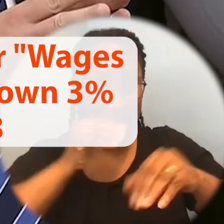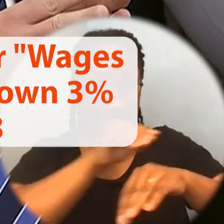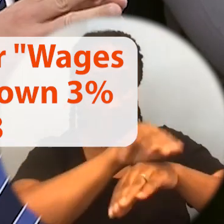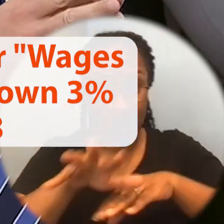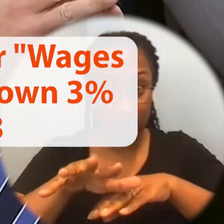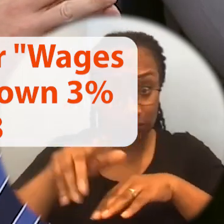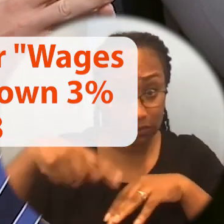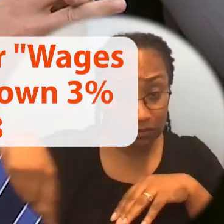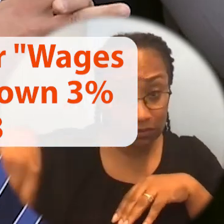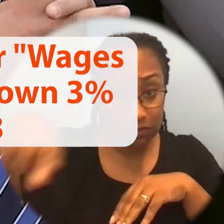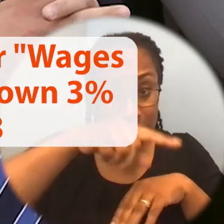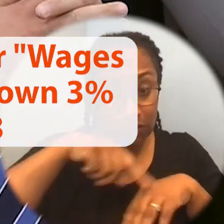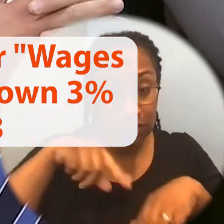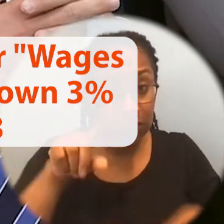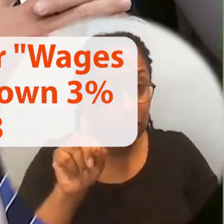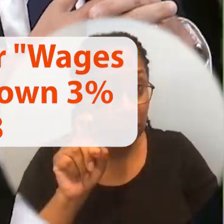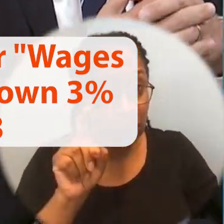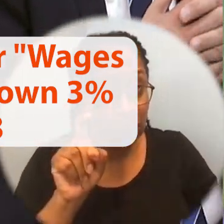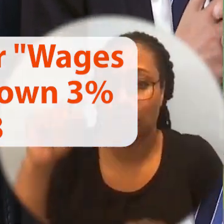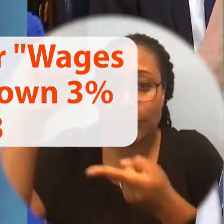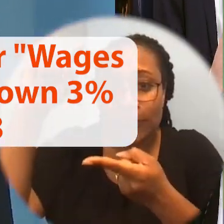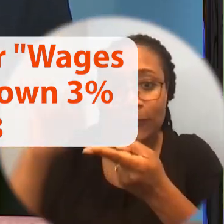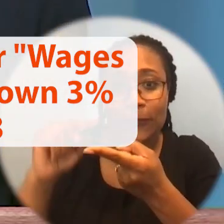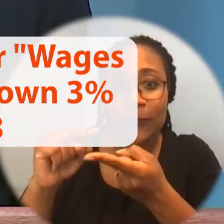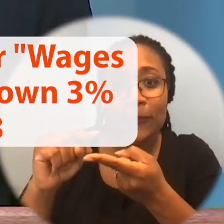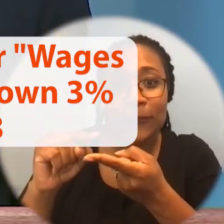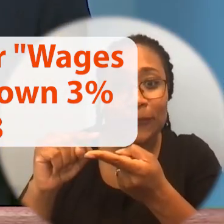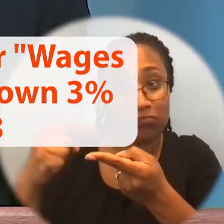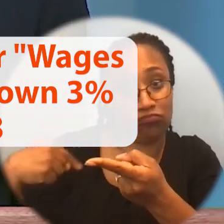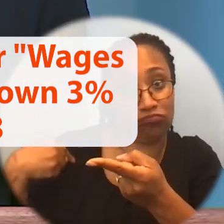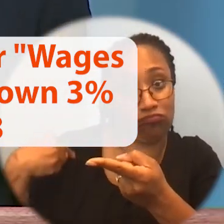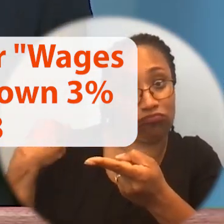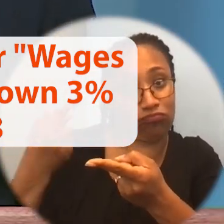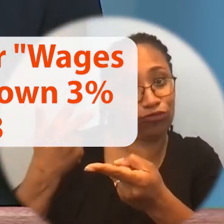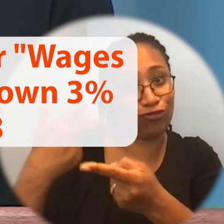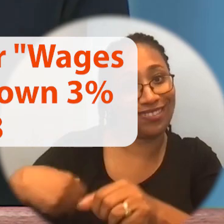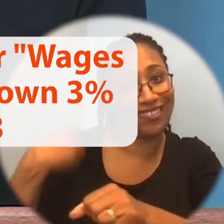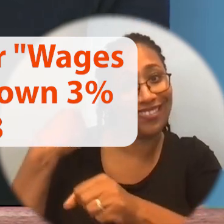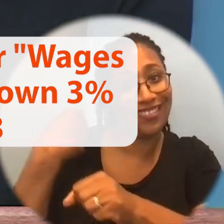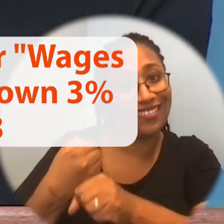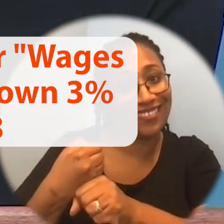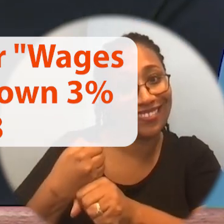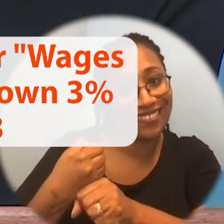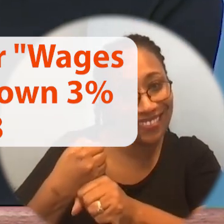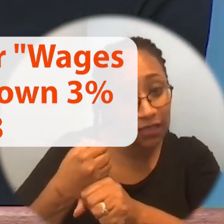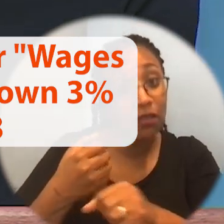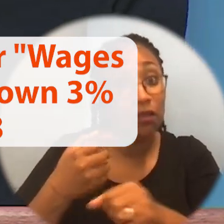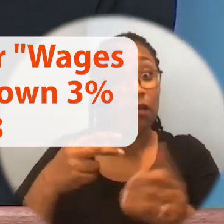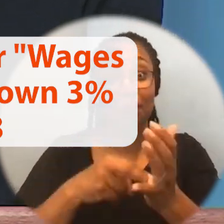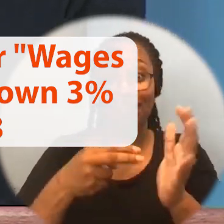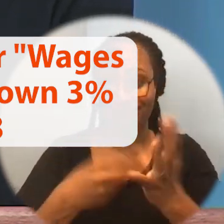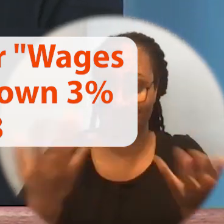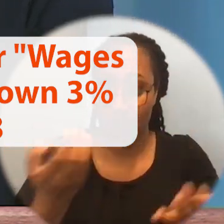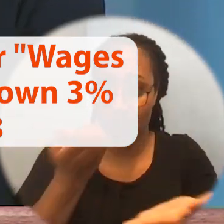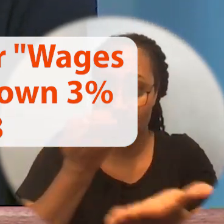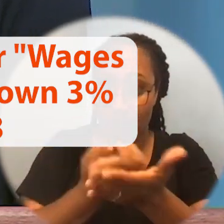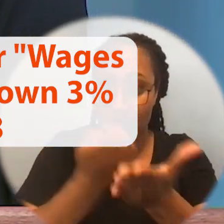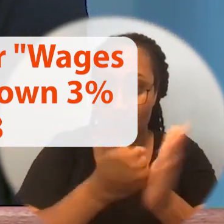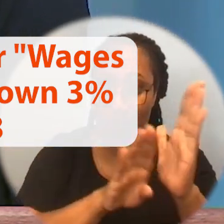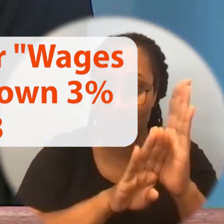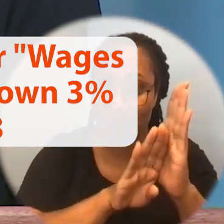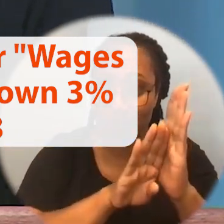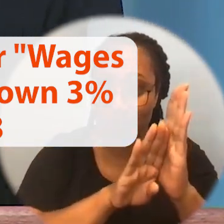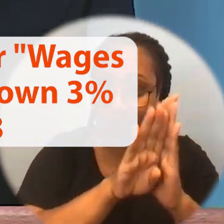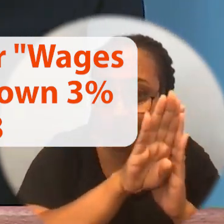that could reverse some of that progress. Everything that you are seeing with our economy being stronger, wages going up, unemployment